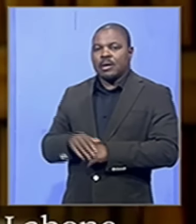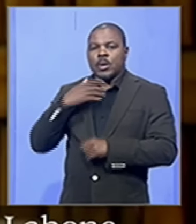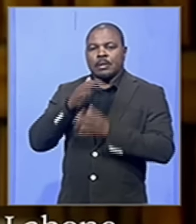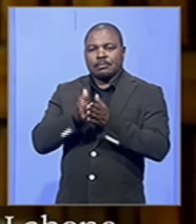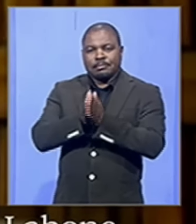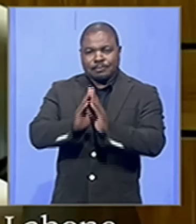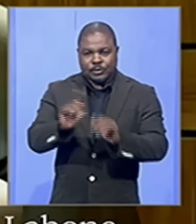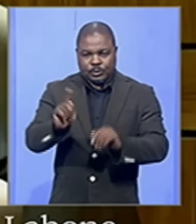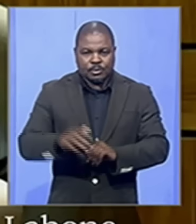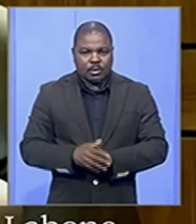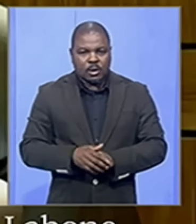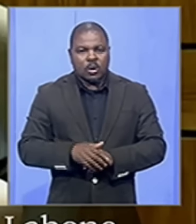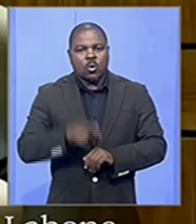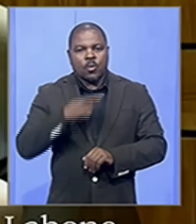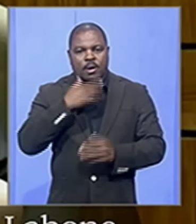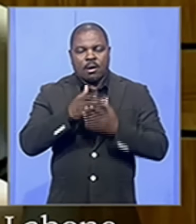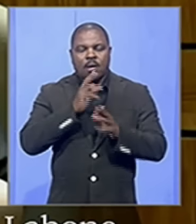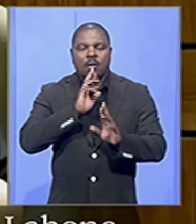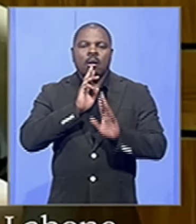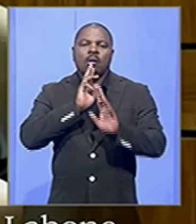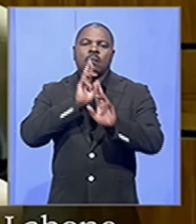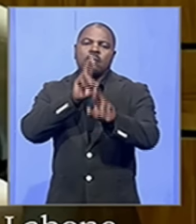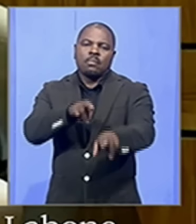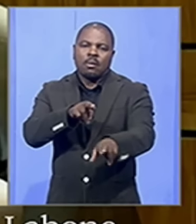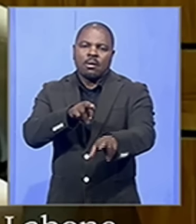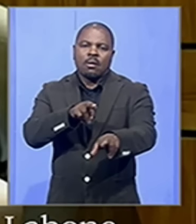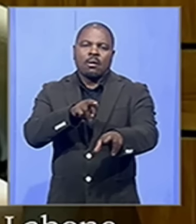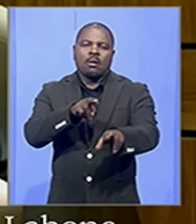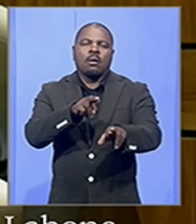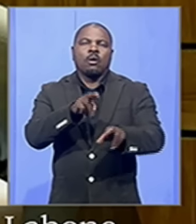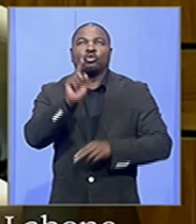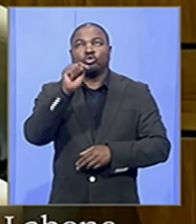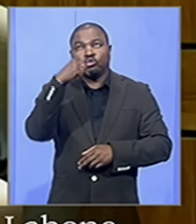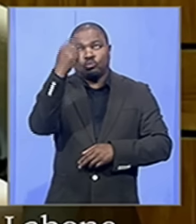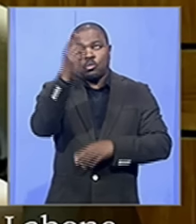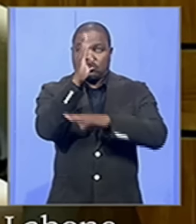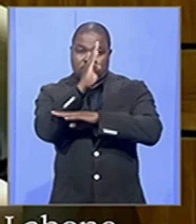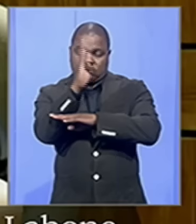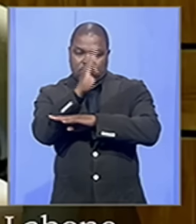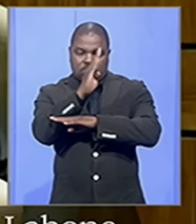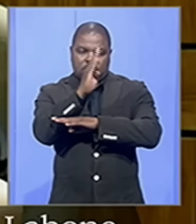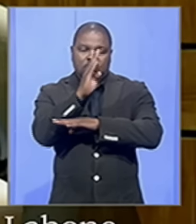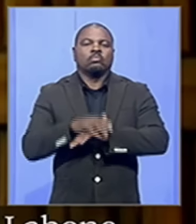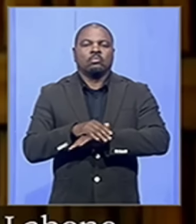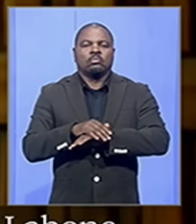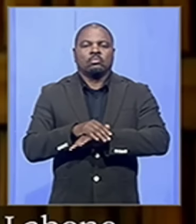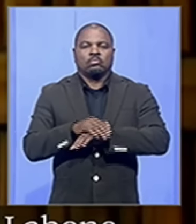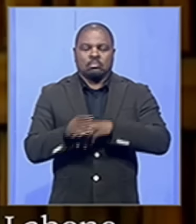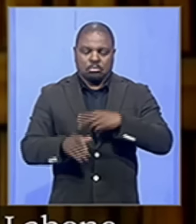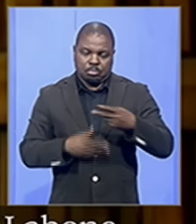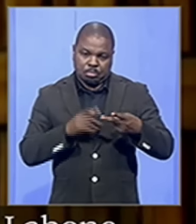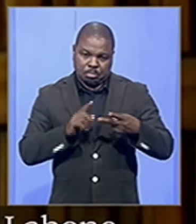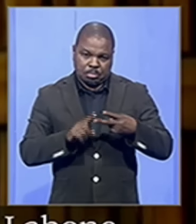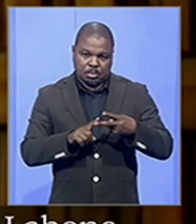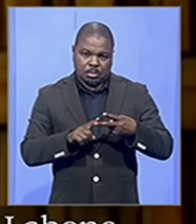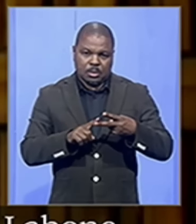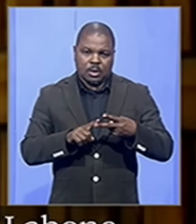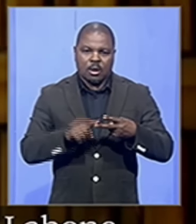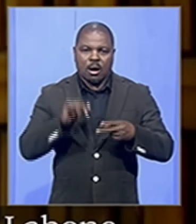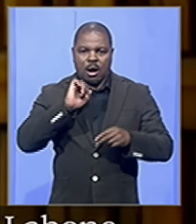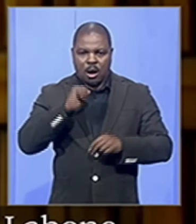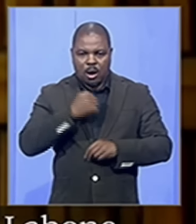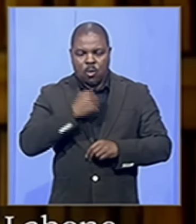to reply by midday tomorrow and file heads of